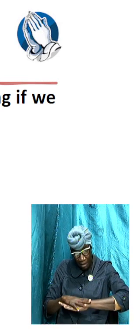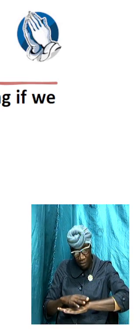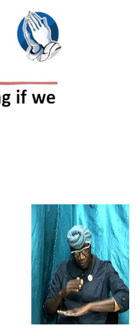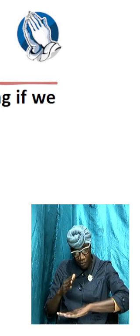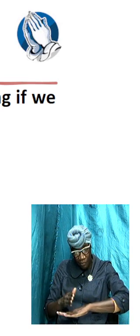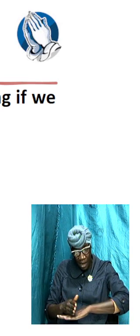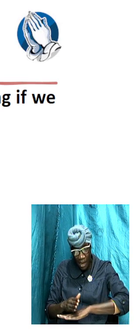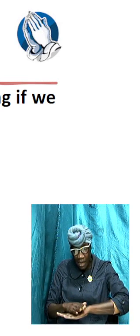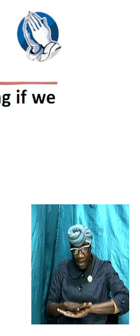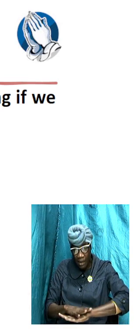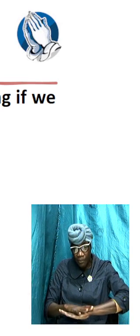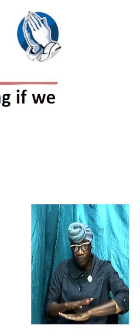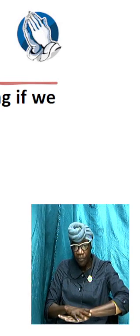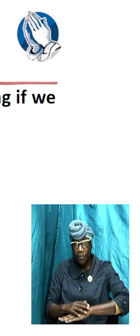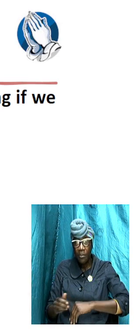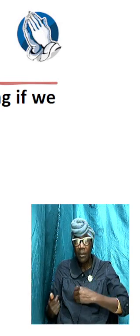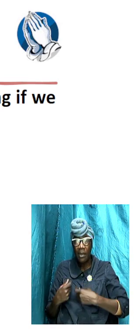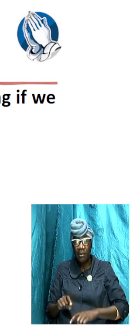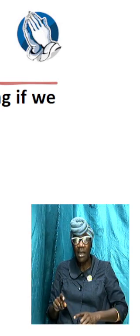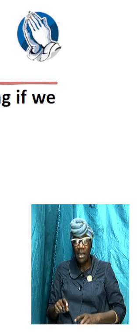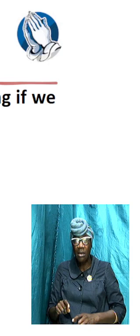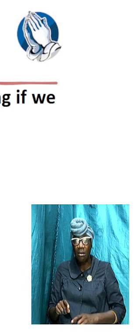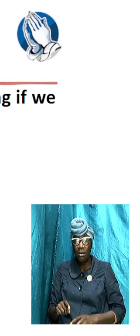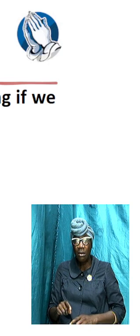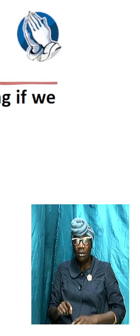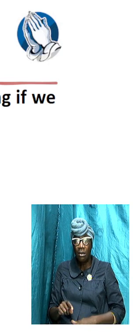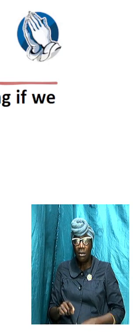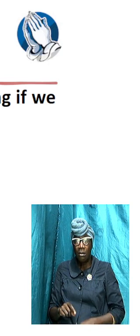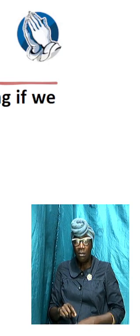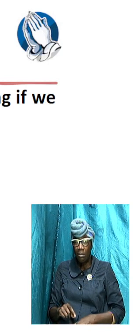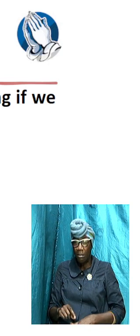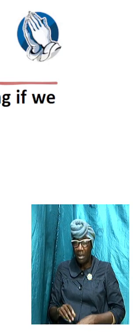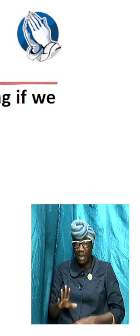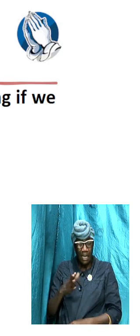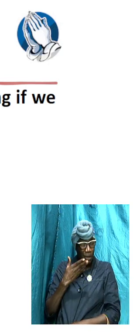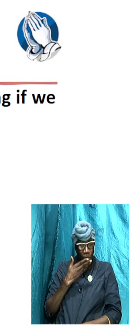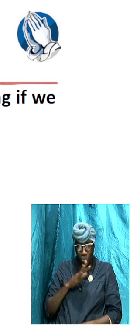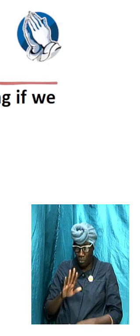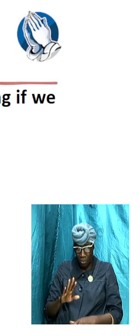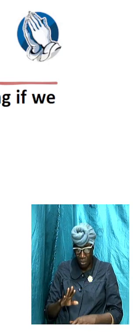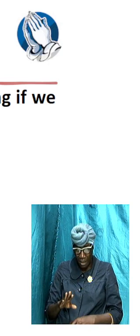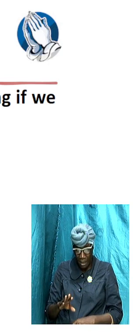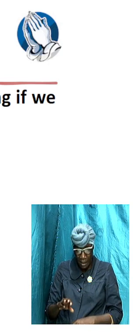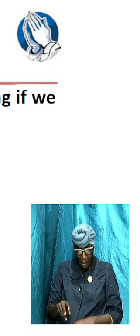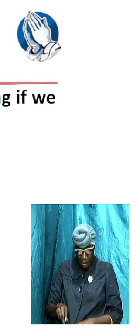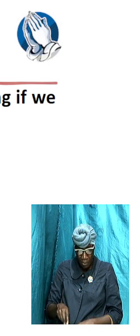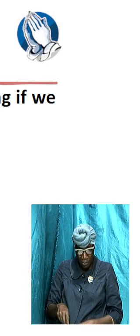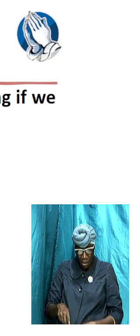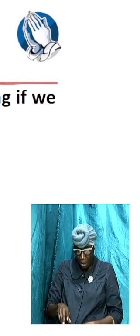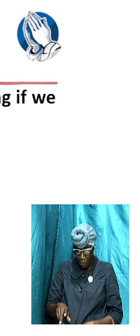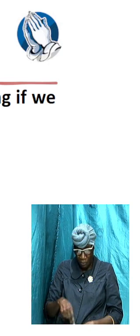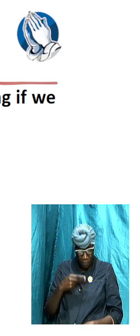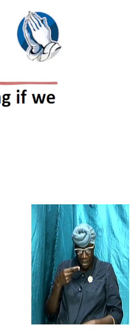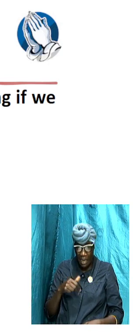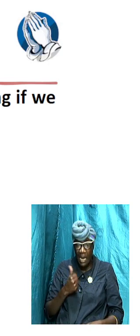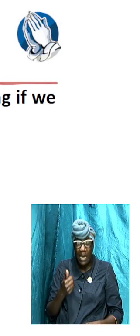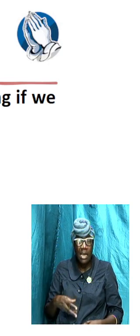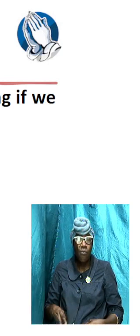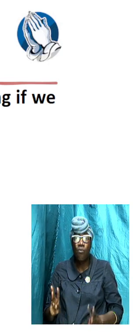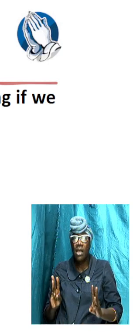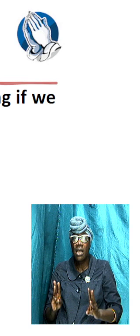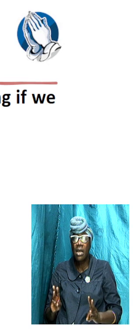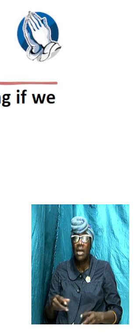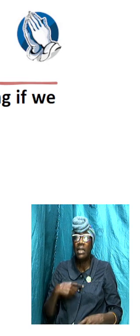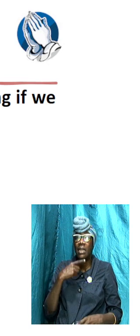unsatisfied desire. You're going to have remorse also. Luke chapter 16, verse 27 to 28. It says, then he said, I pray